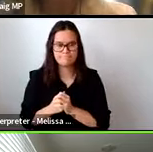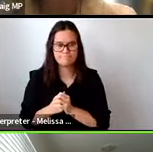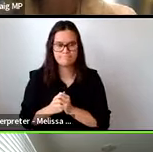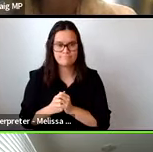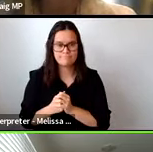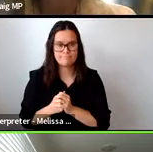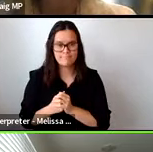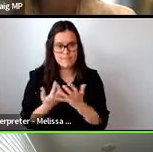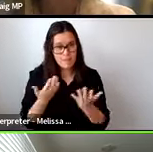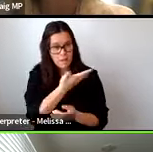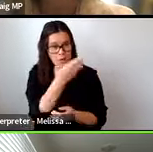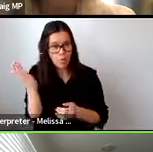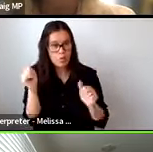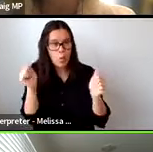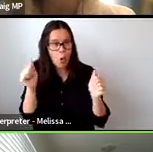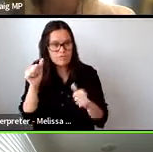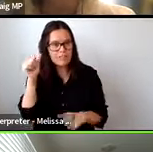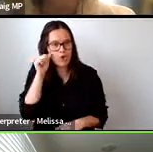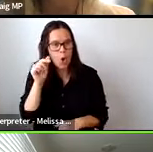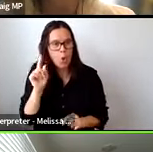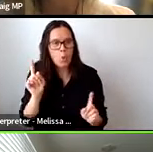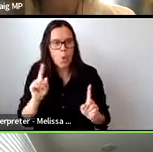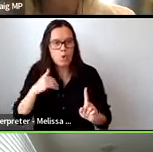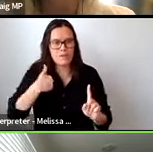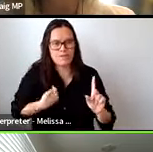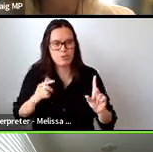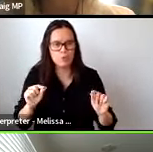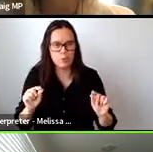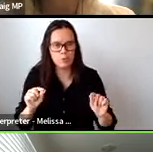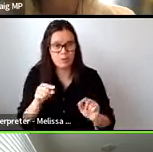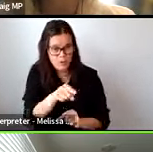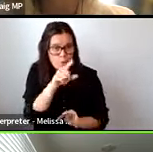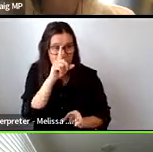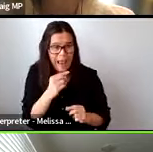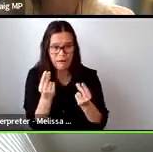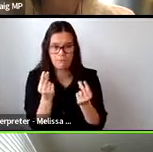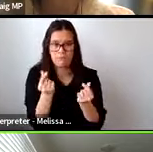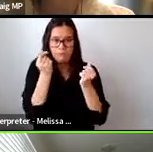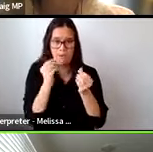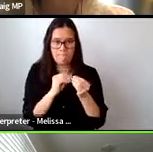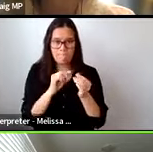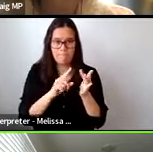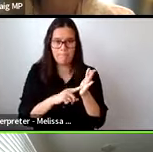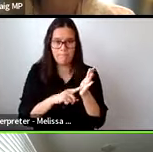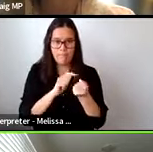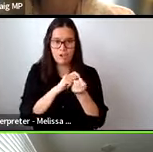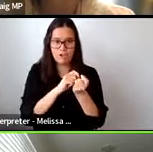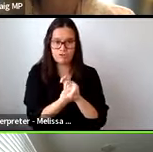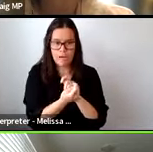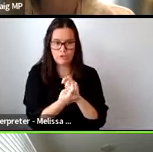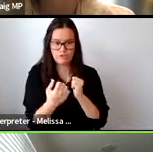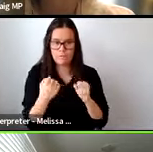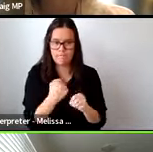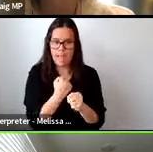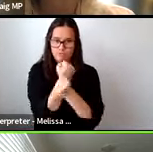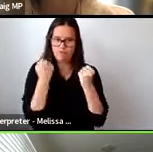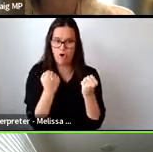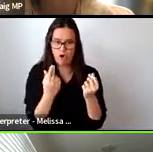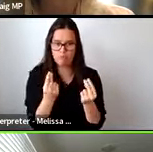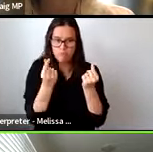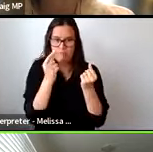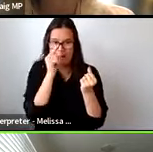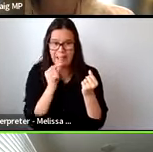needed, you could convert this bill in the next 8 weeks into a strong bill that could be passed before the